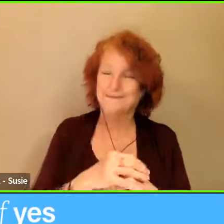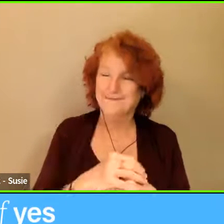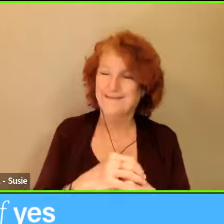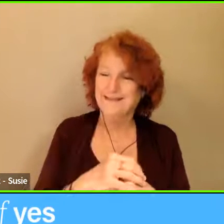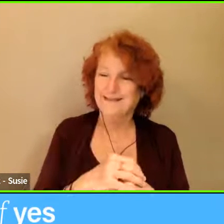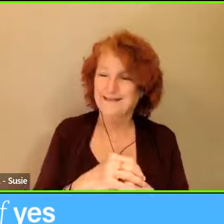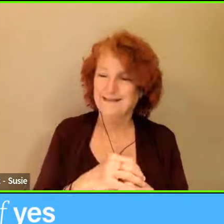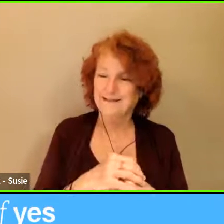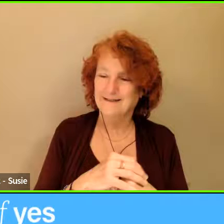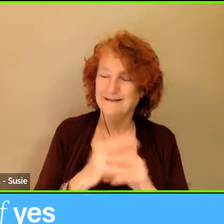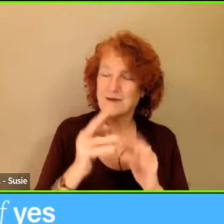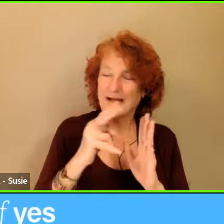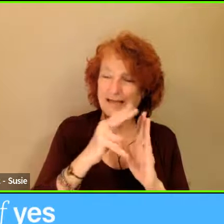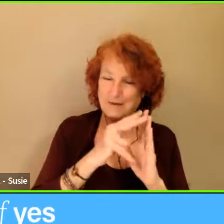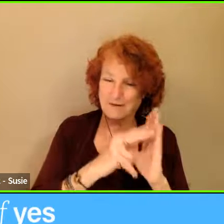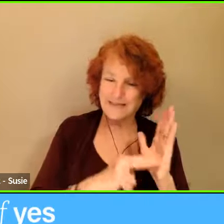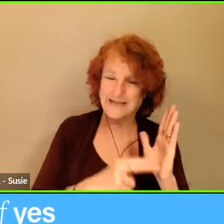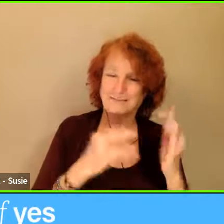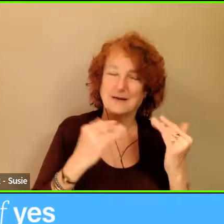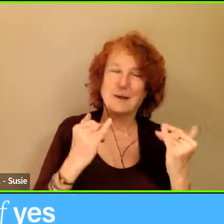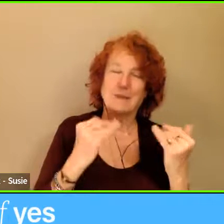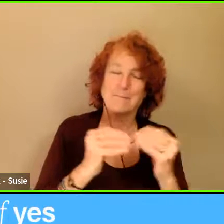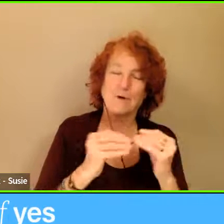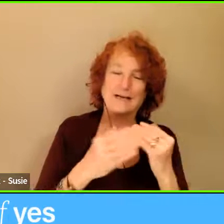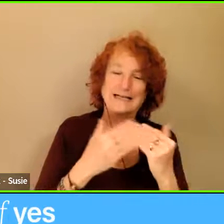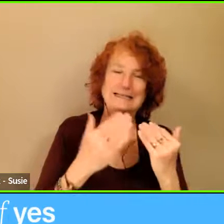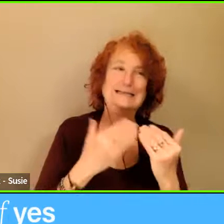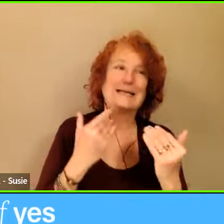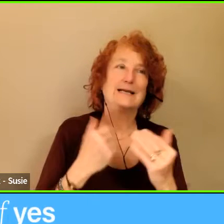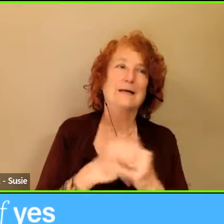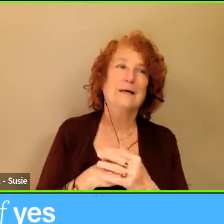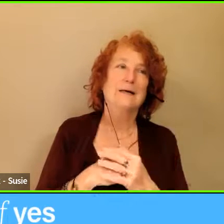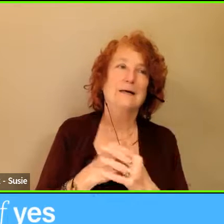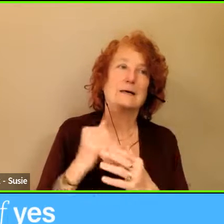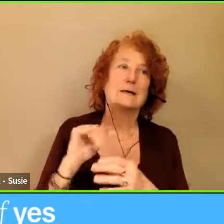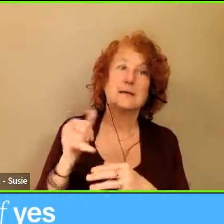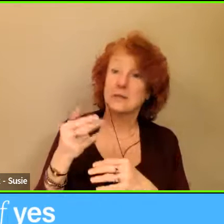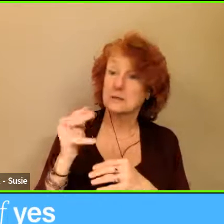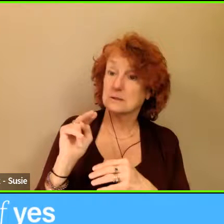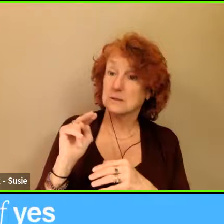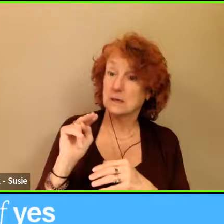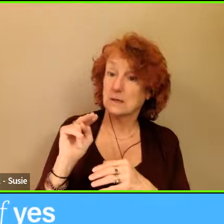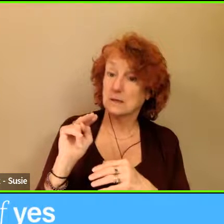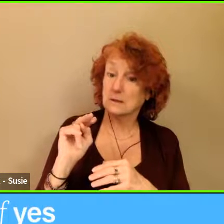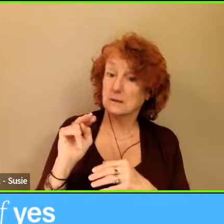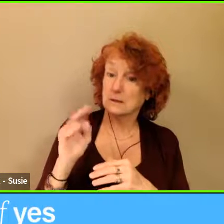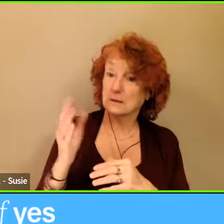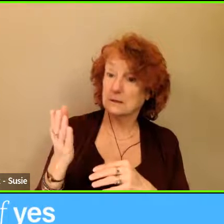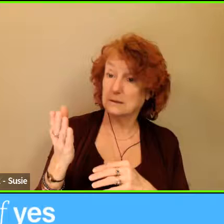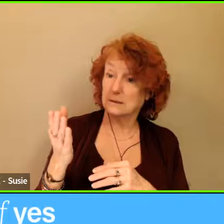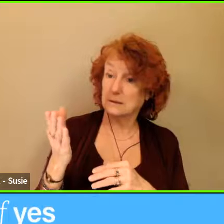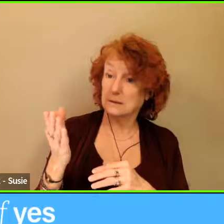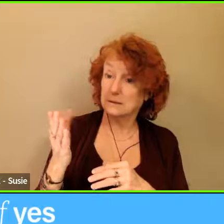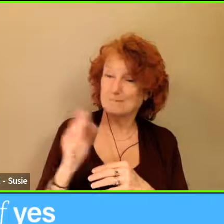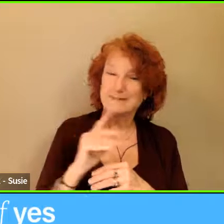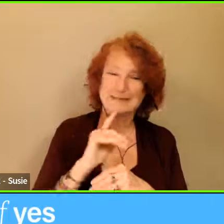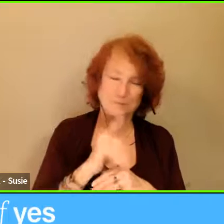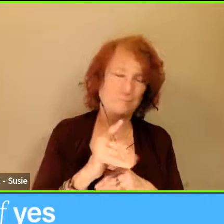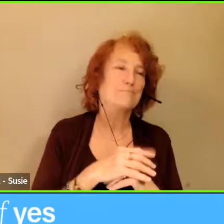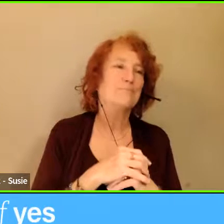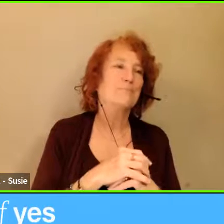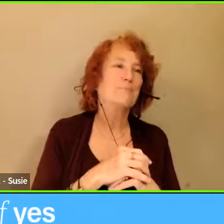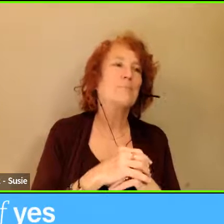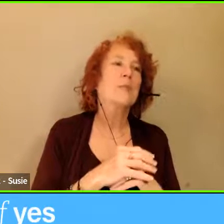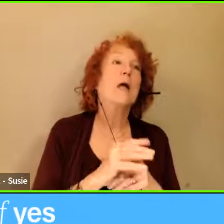gonna I can read those off for you as well to make it easier. John, do you want to start with with that one? Sure, I'll give it a try.